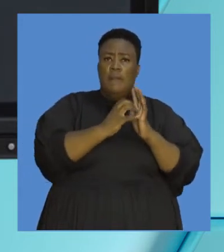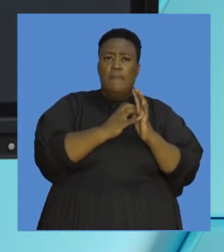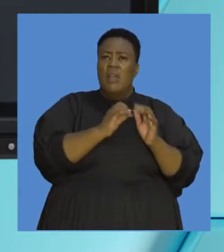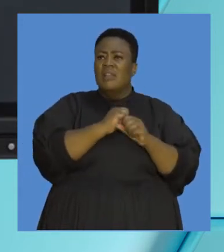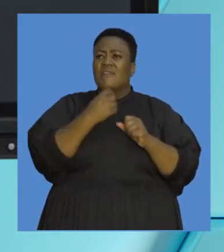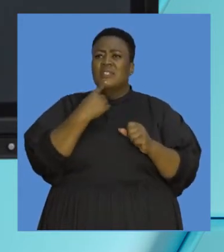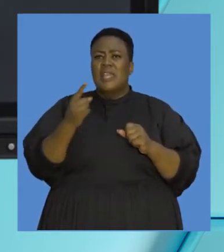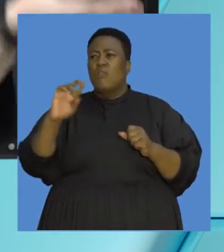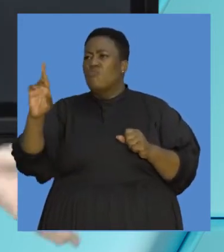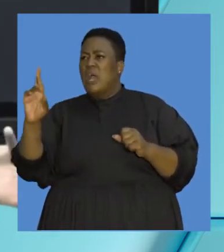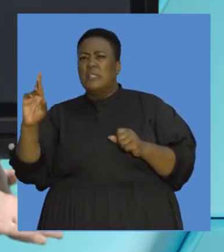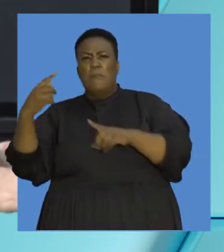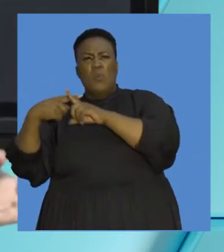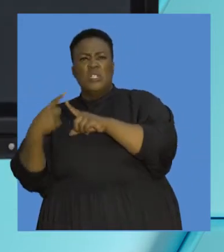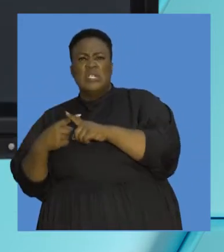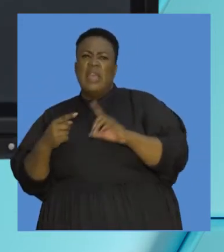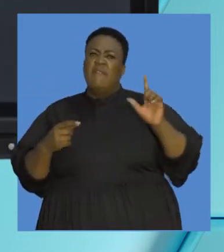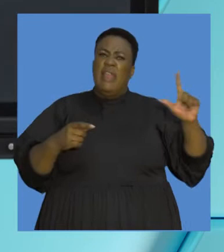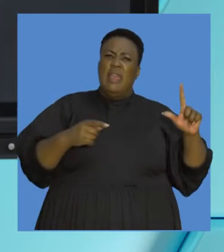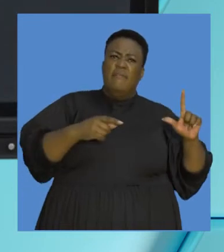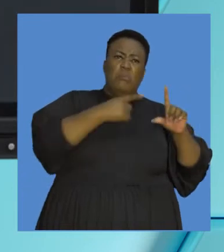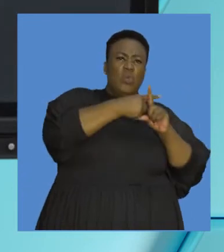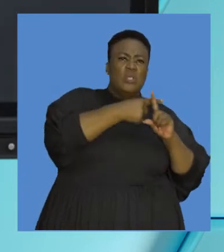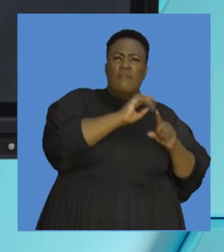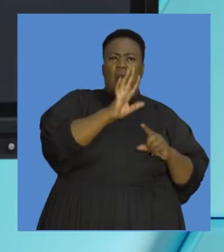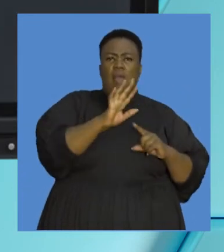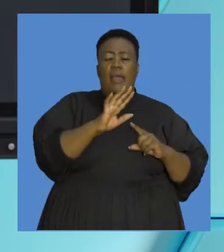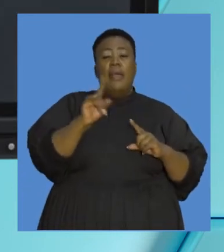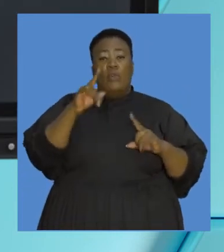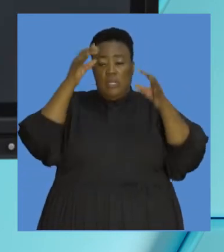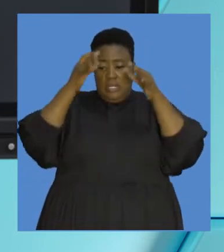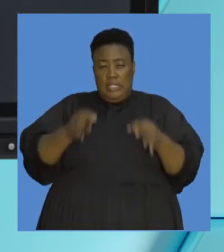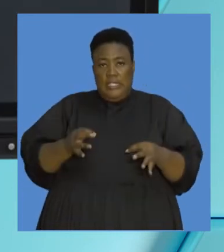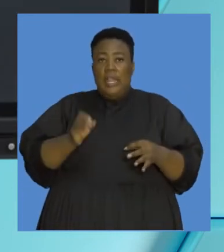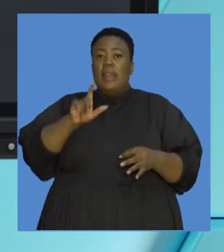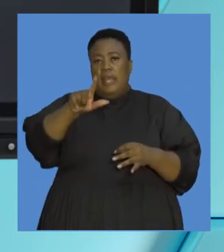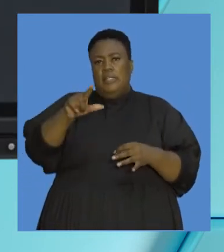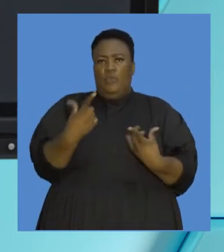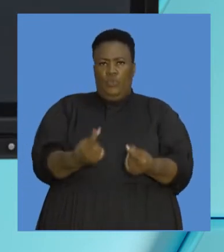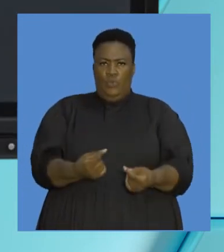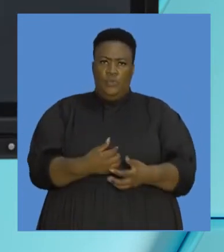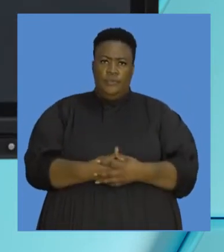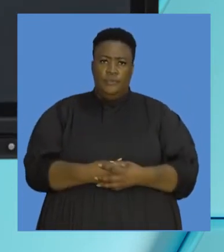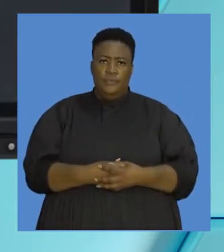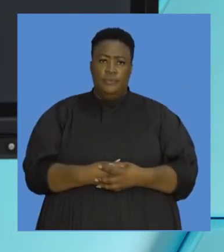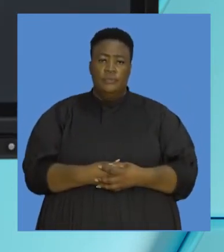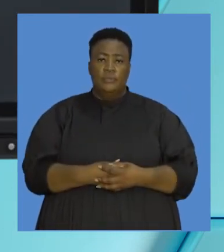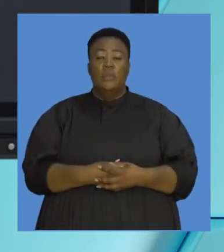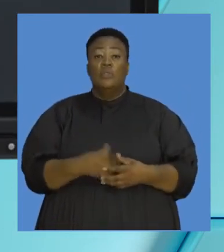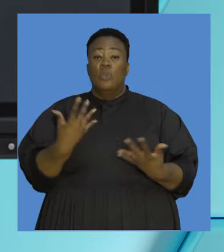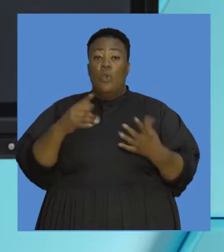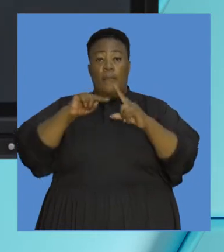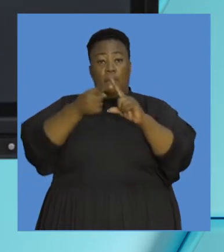simulation with you, I didn't say to the right was positive and I didn't say to the left is positive. Those are decisions we make later on,